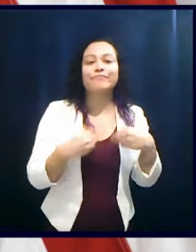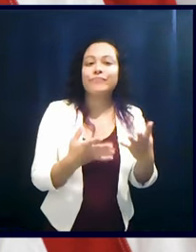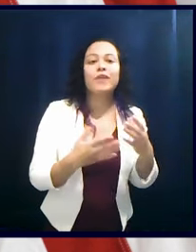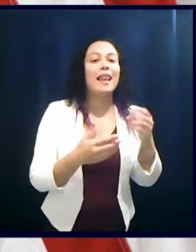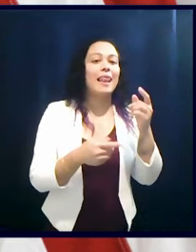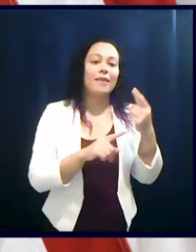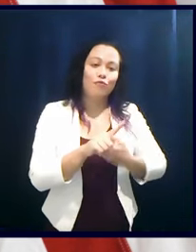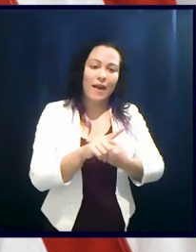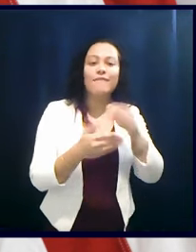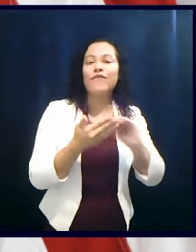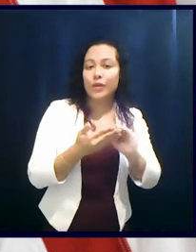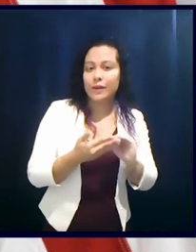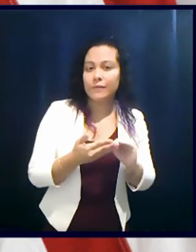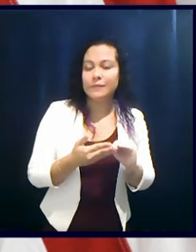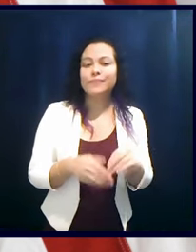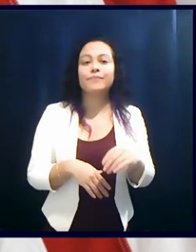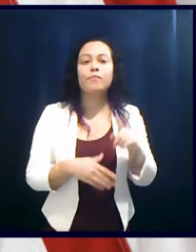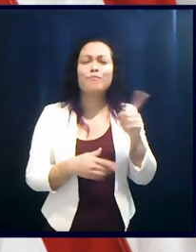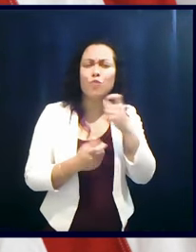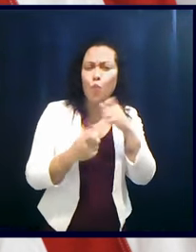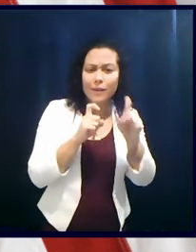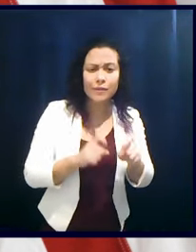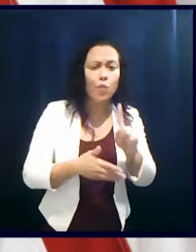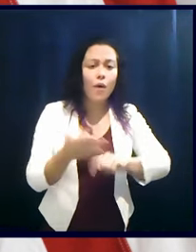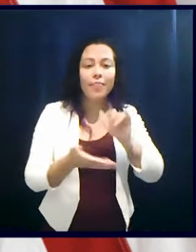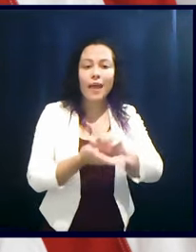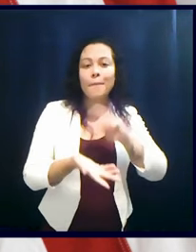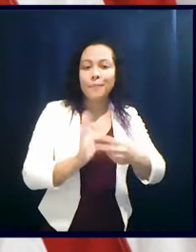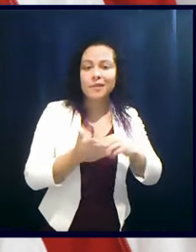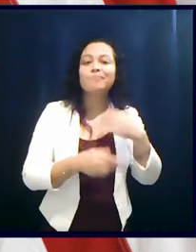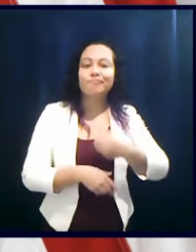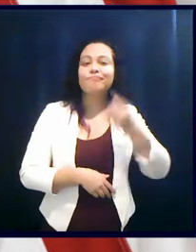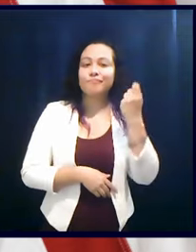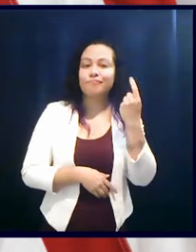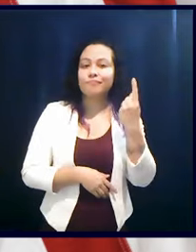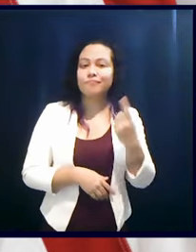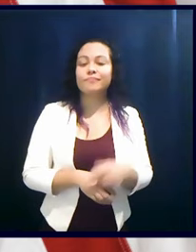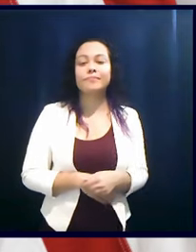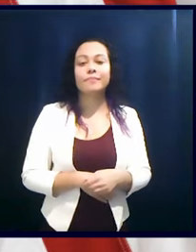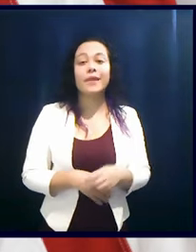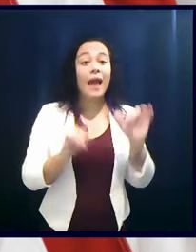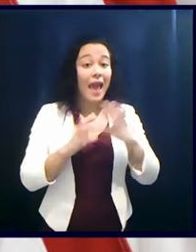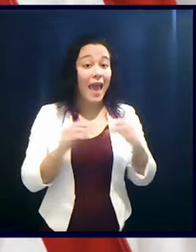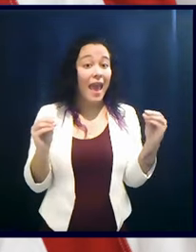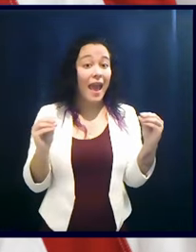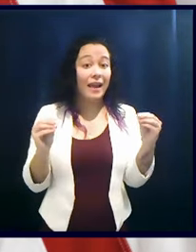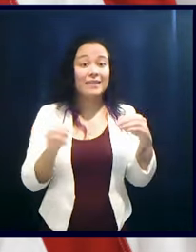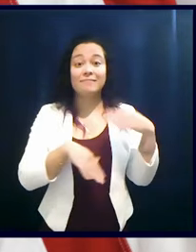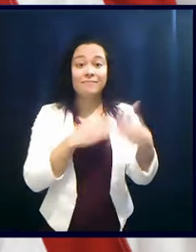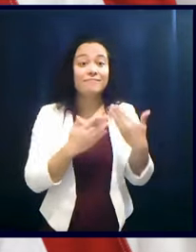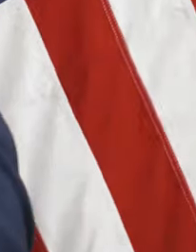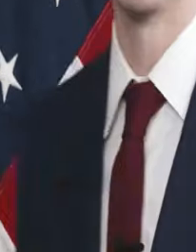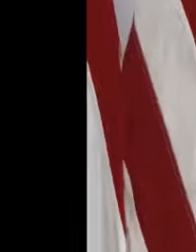you have some questions about what that means. I understand. And here